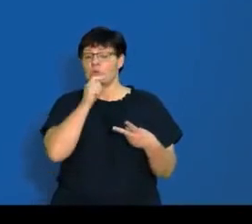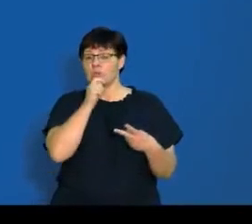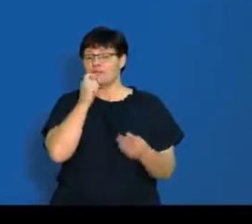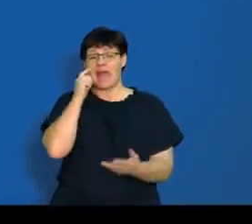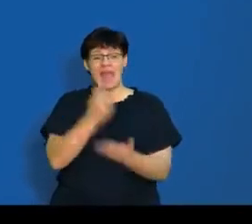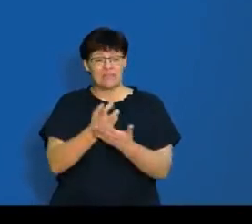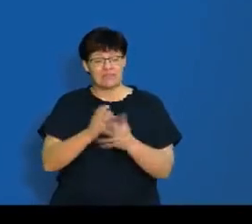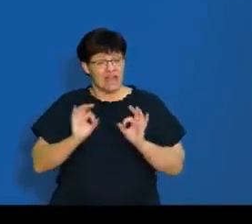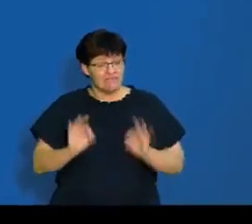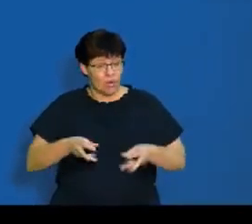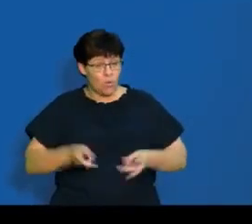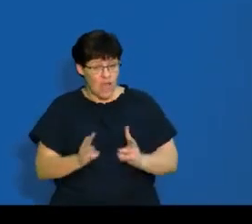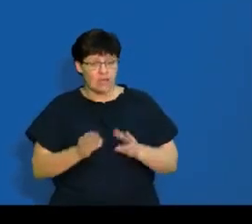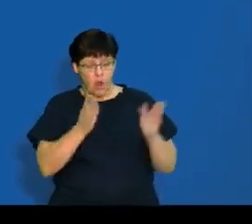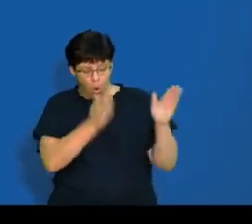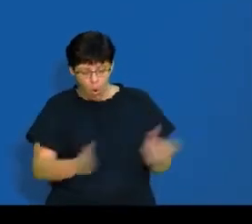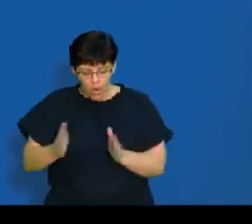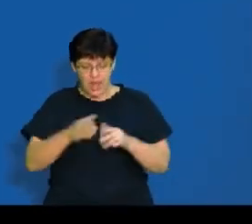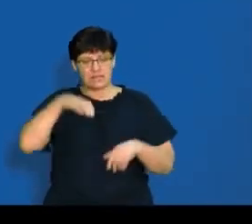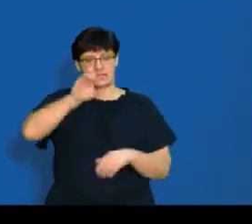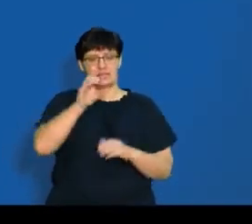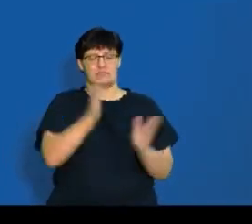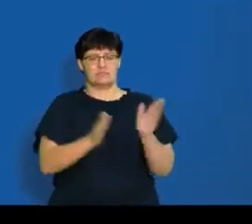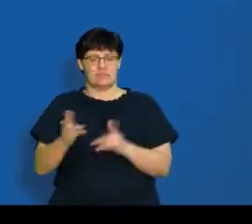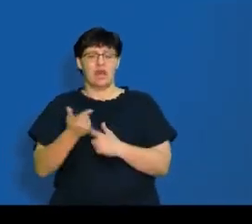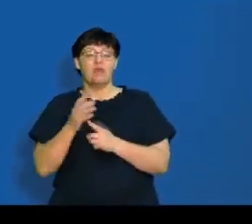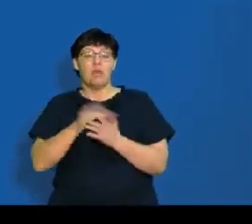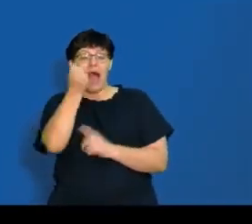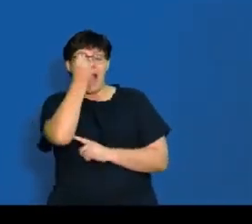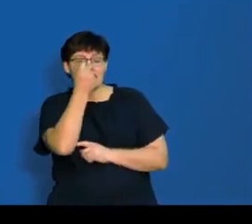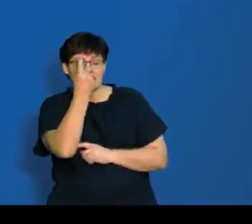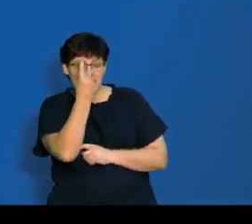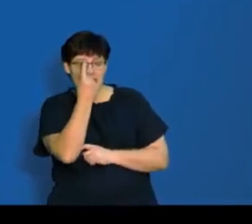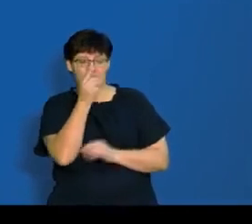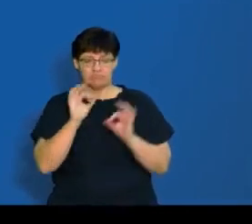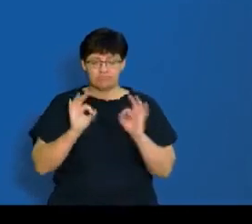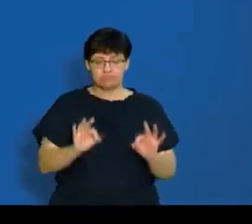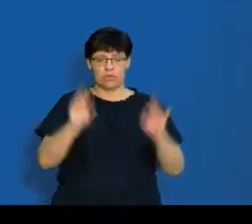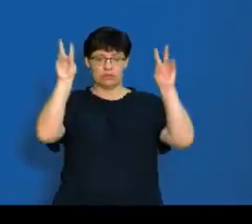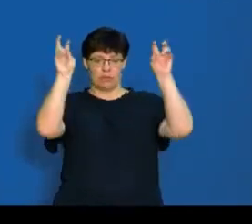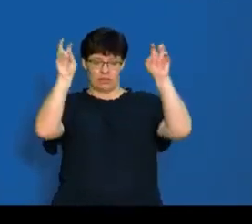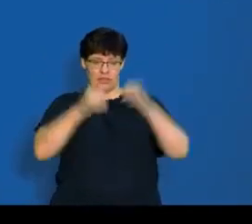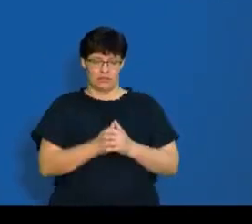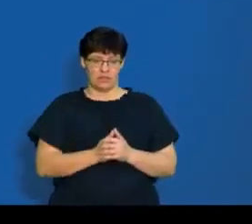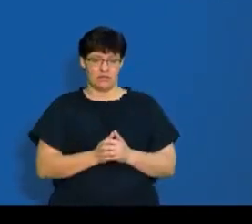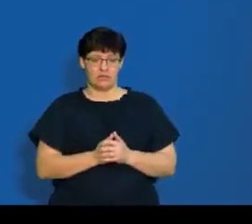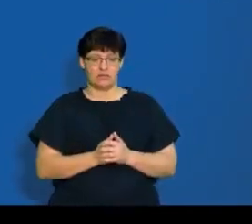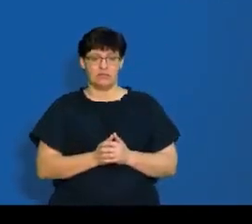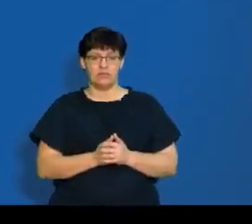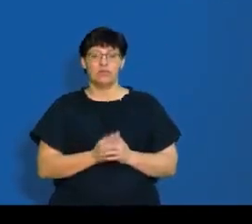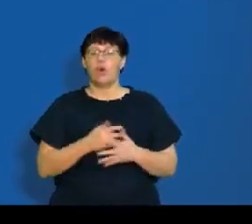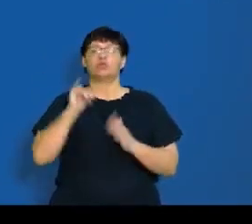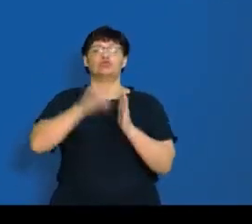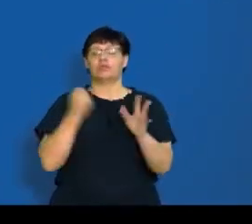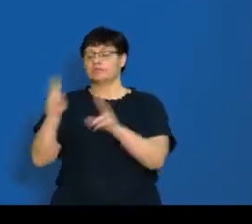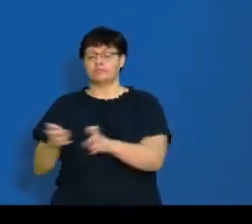evidence effectively in an organized paragraph that shows an understanding of the topic. Do not just